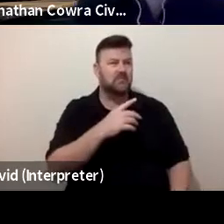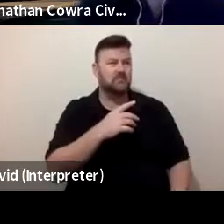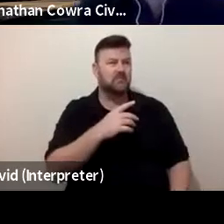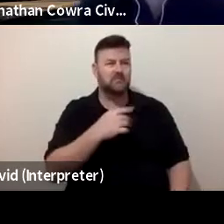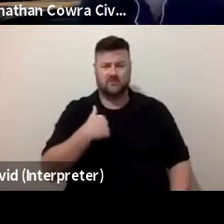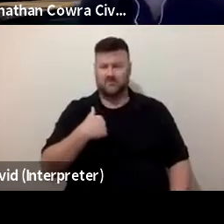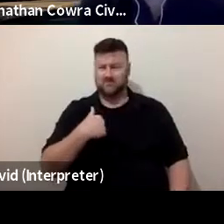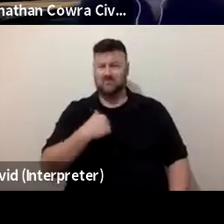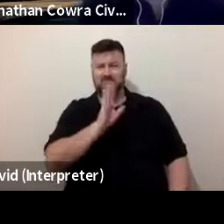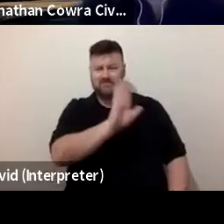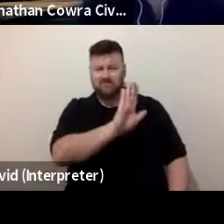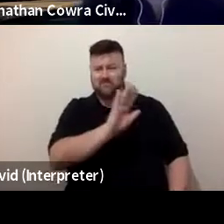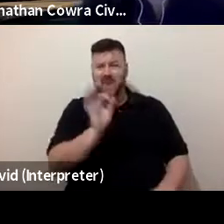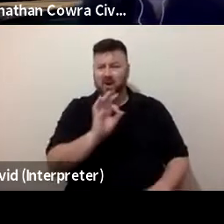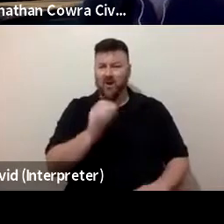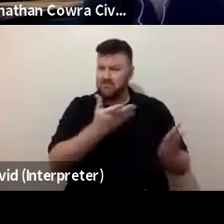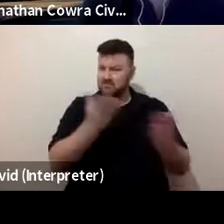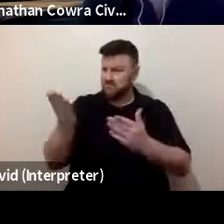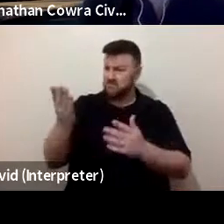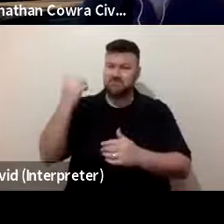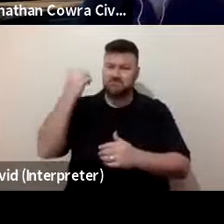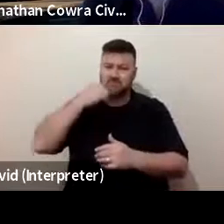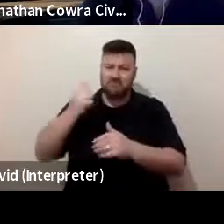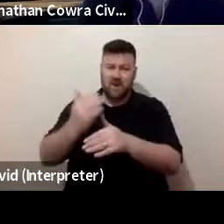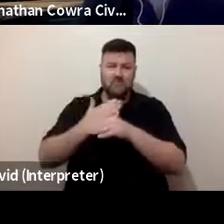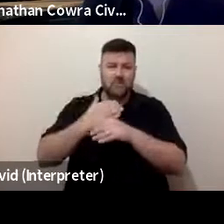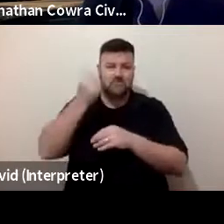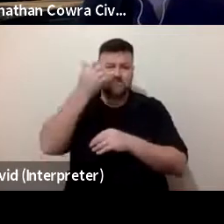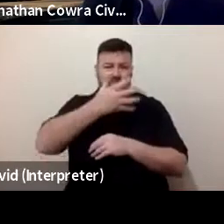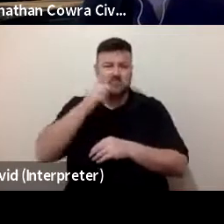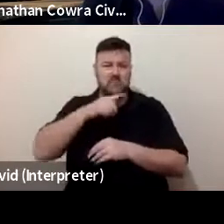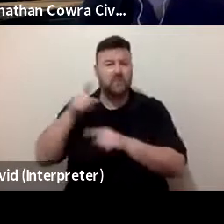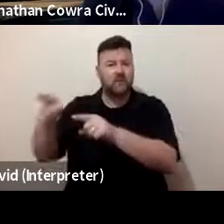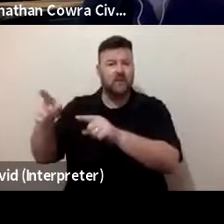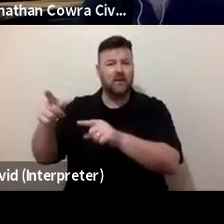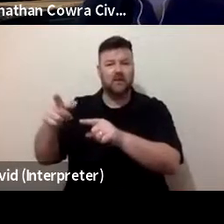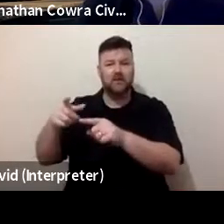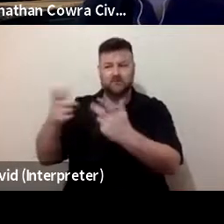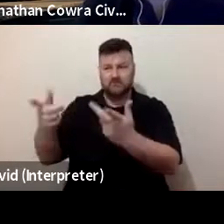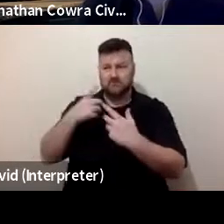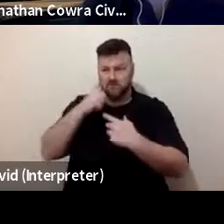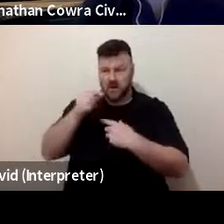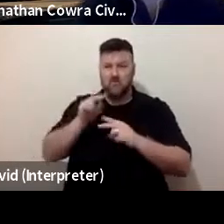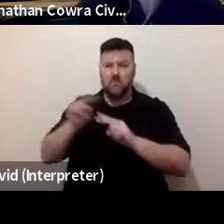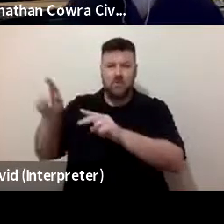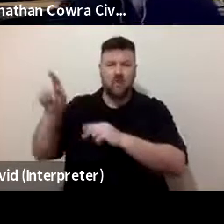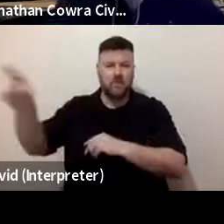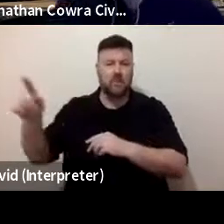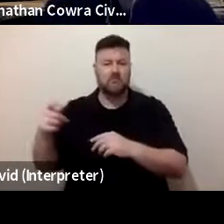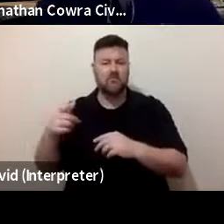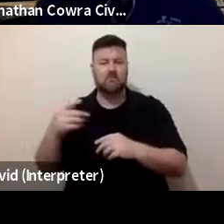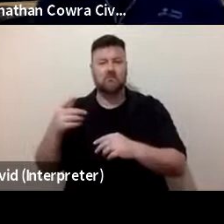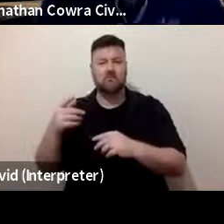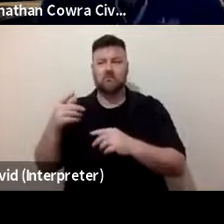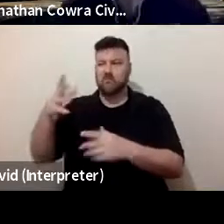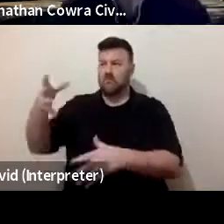We actually have a whole range of various First Nation experts within the industry that we can rely on and learn